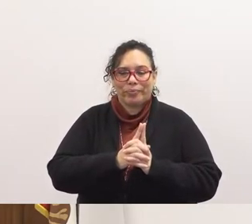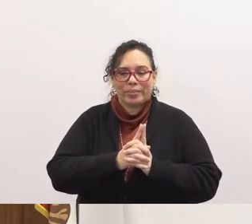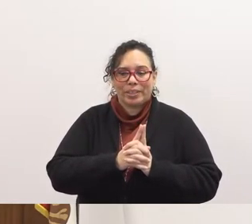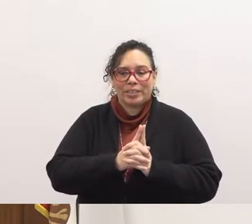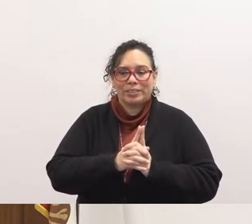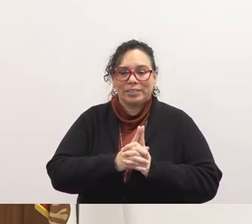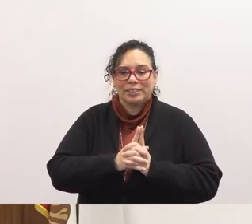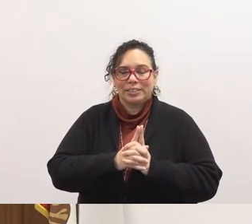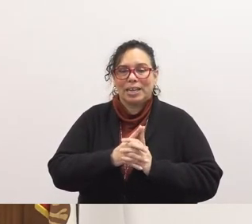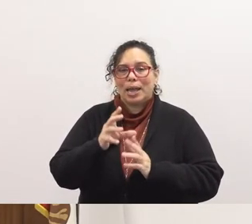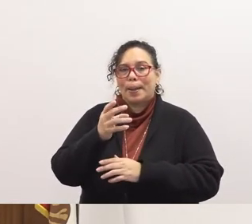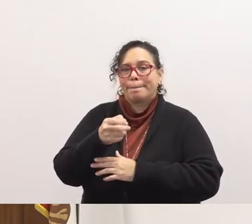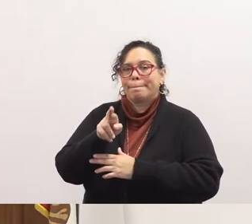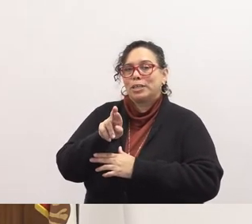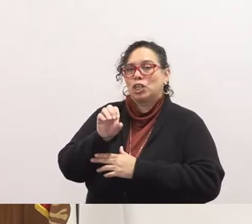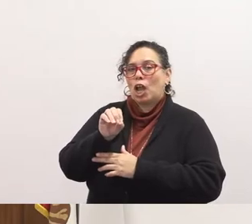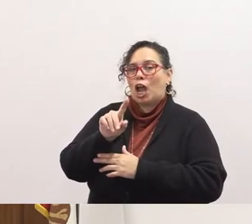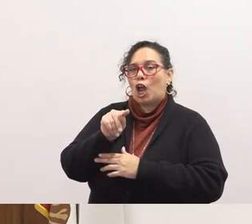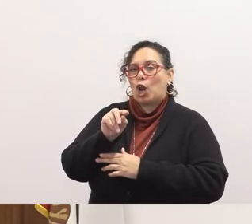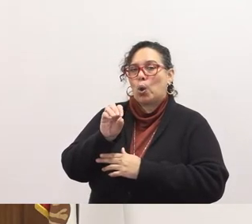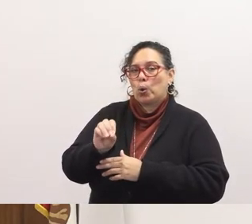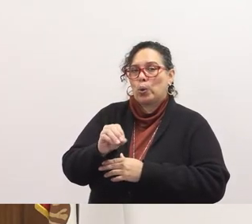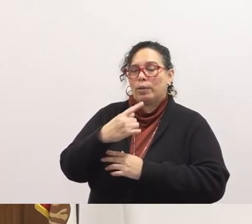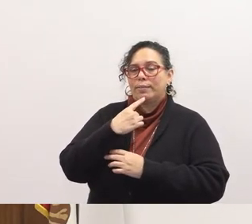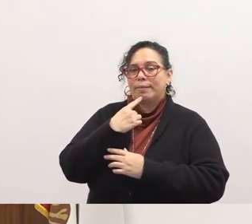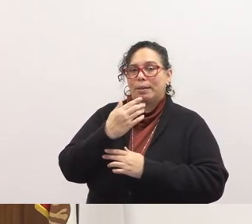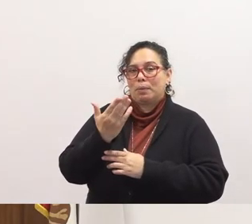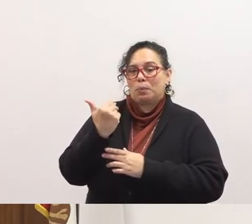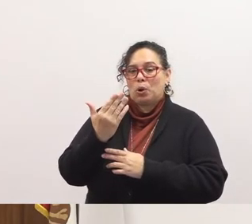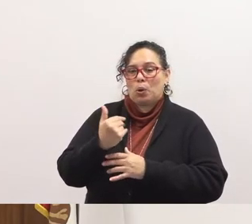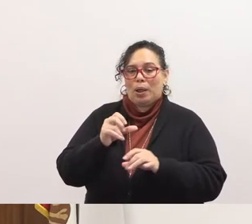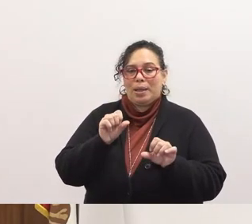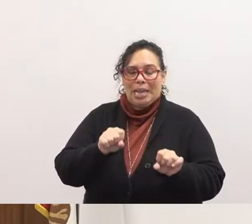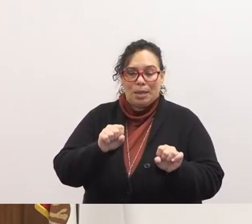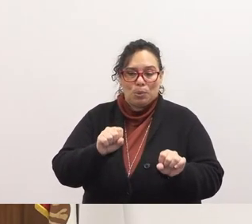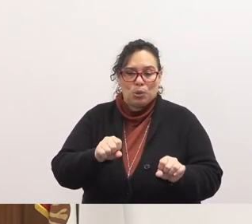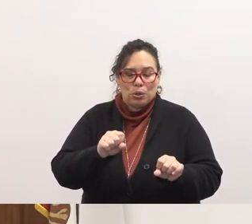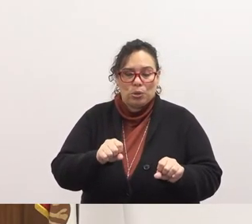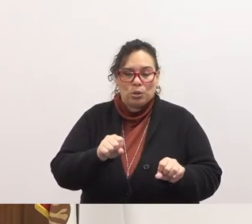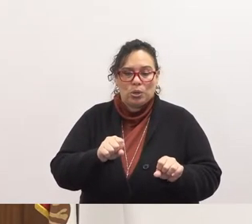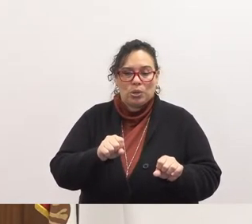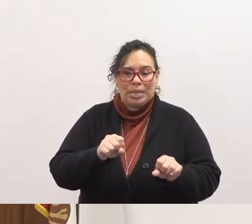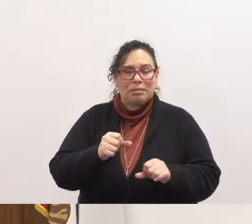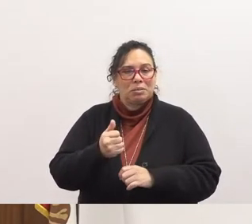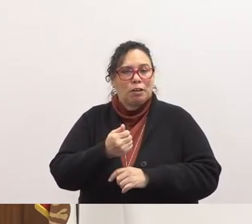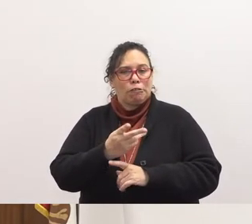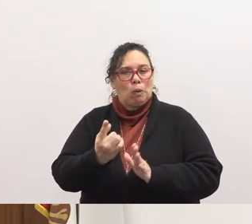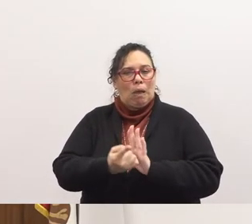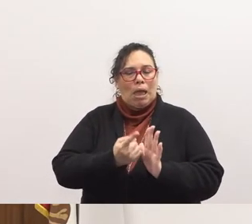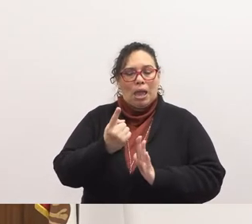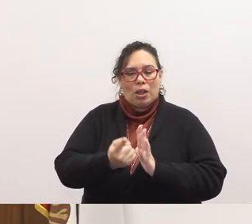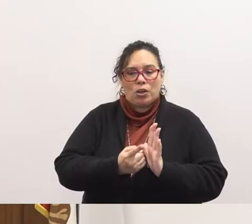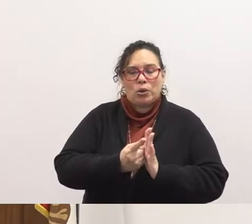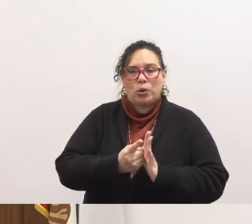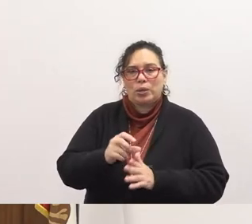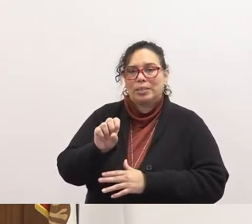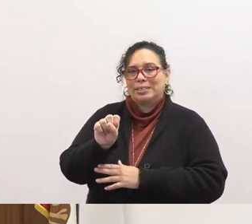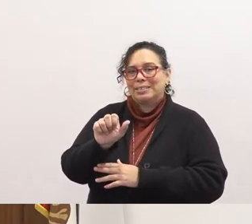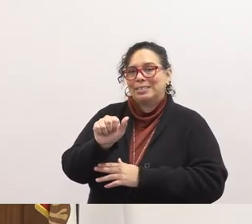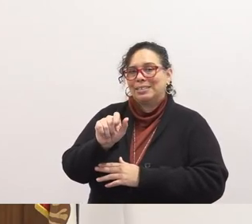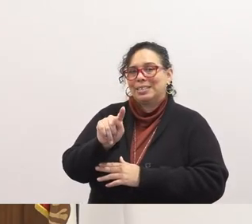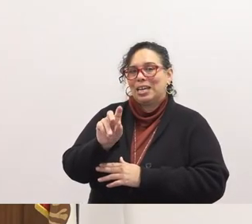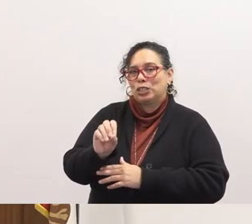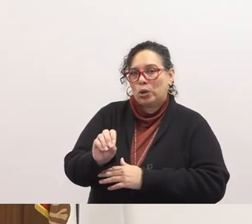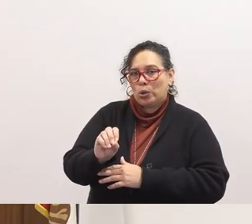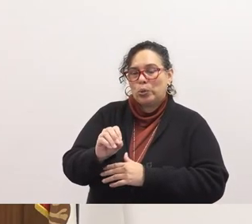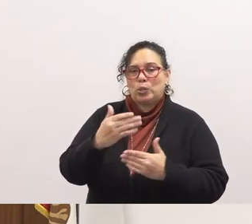So as Mr. Otto mentioned earlier, we were able to spend a couple of hours at Sato. So